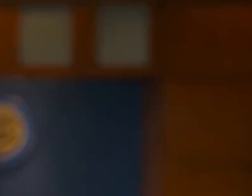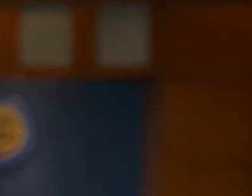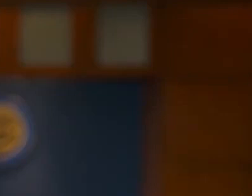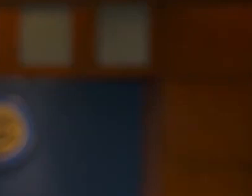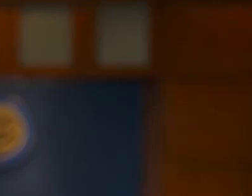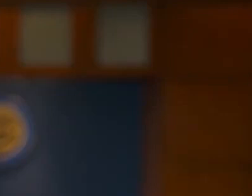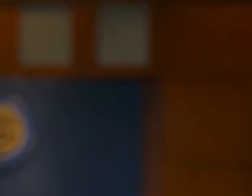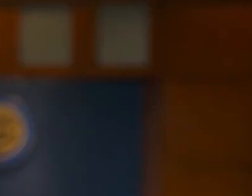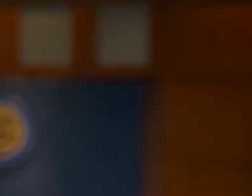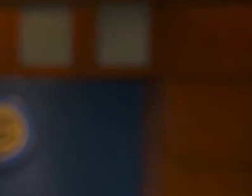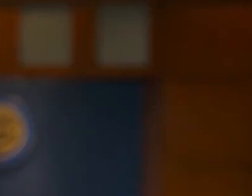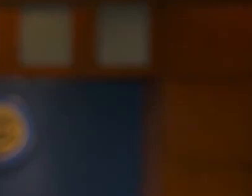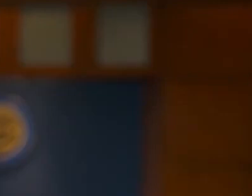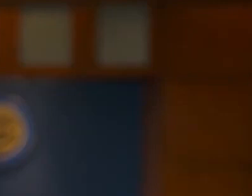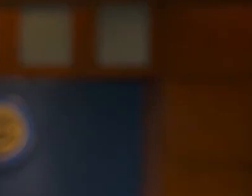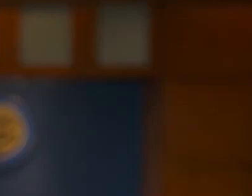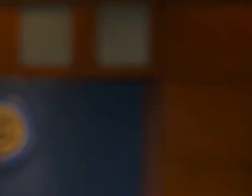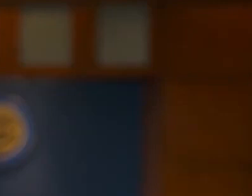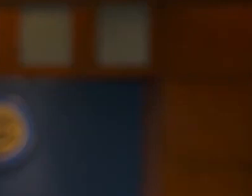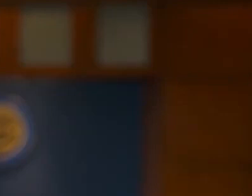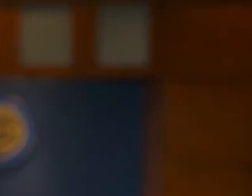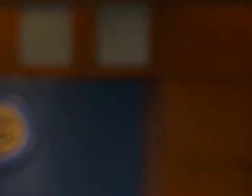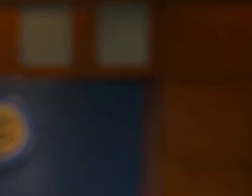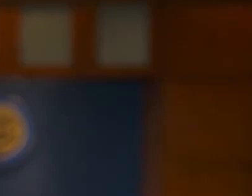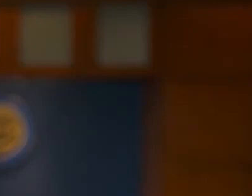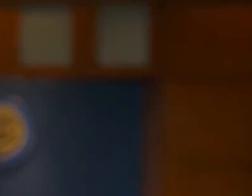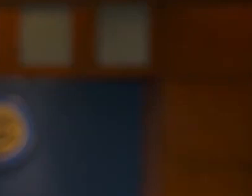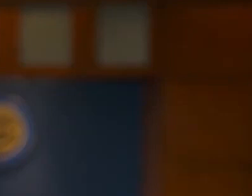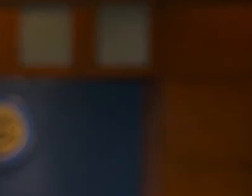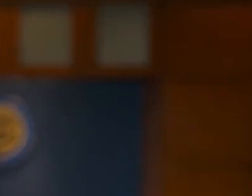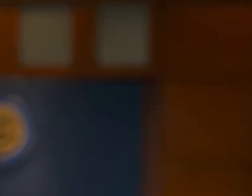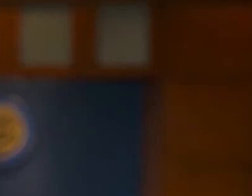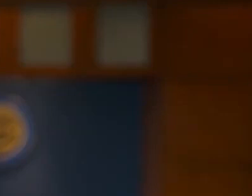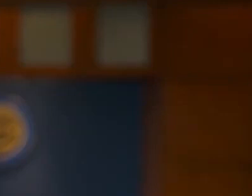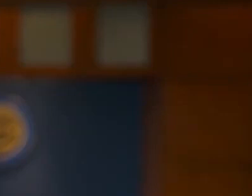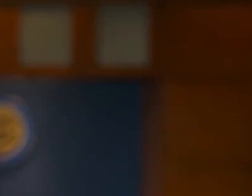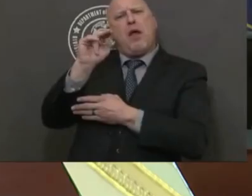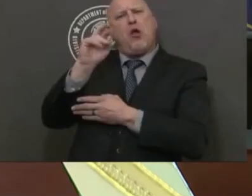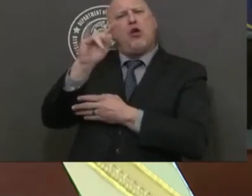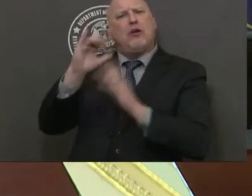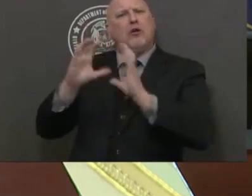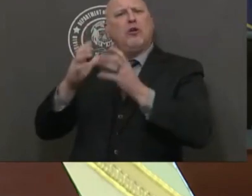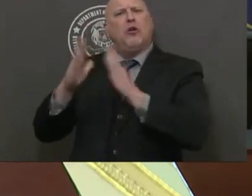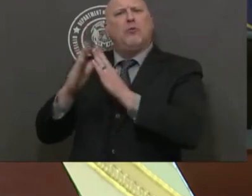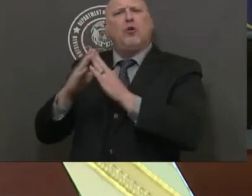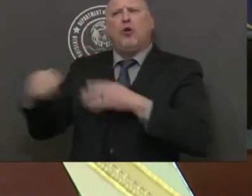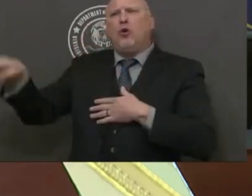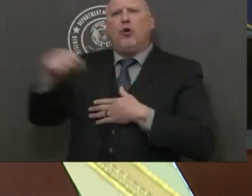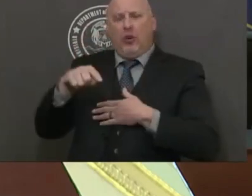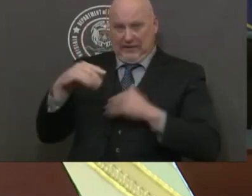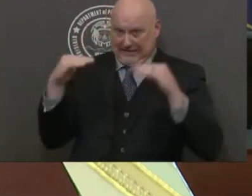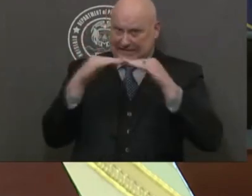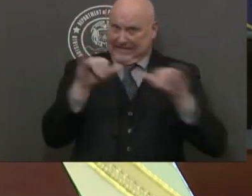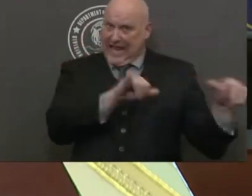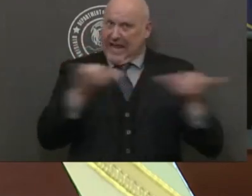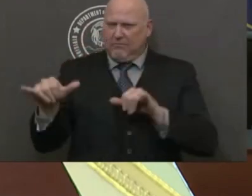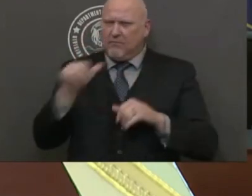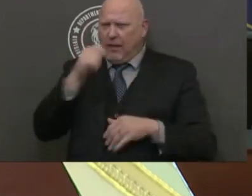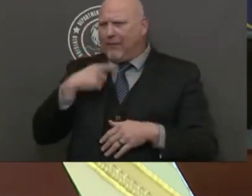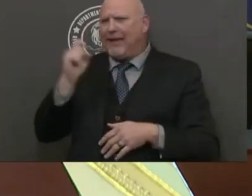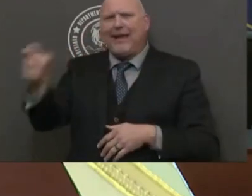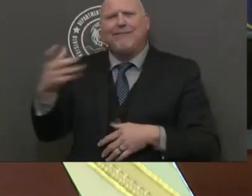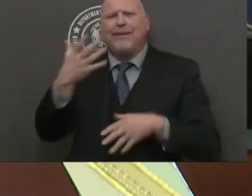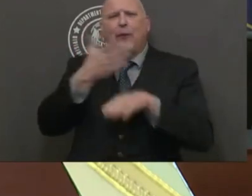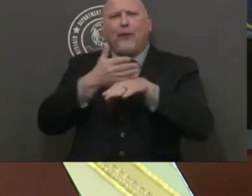is entitled to a great education and all the opportunities that come with it. Education has always been called the